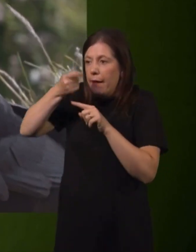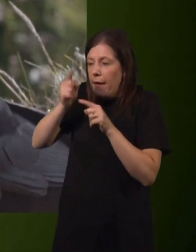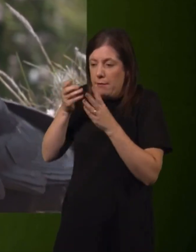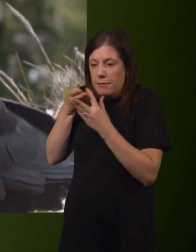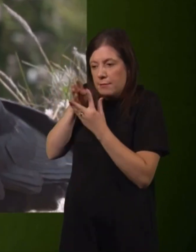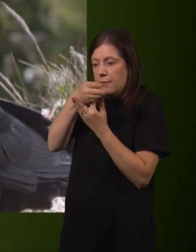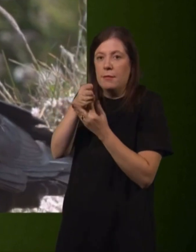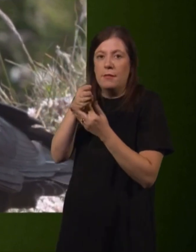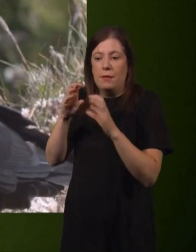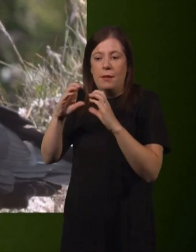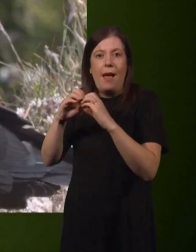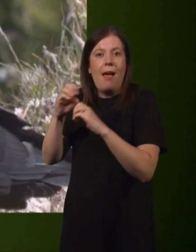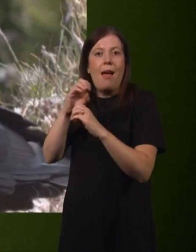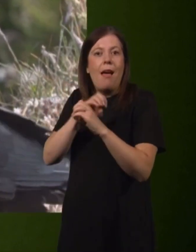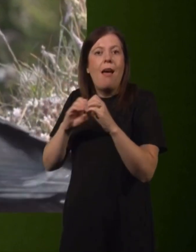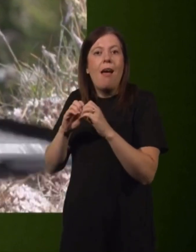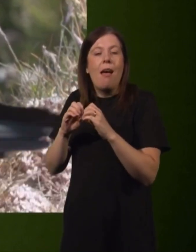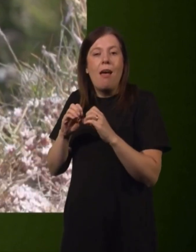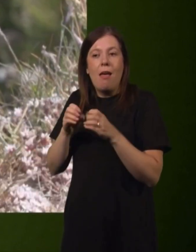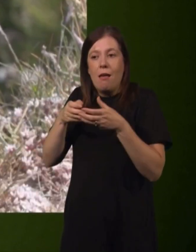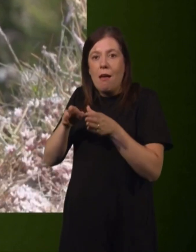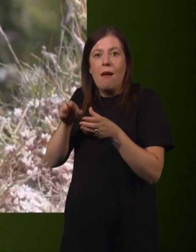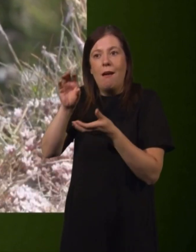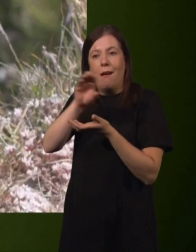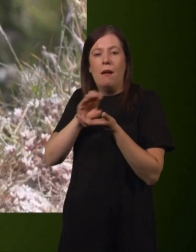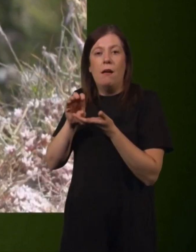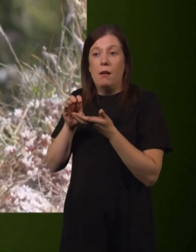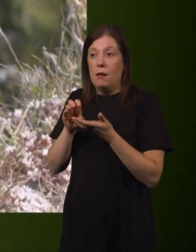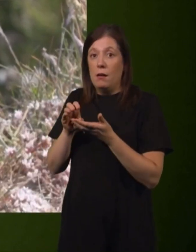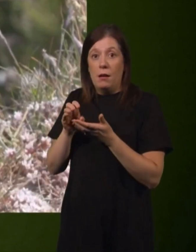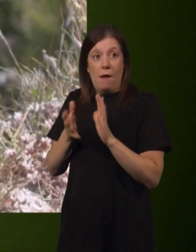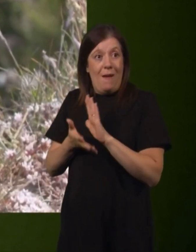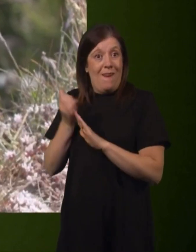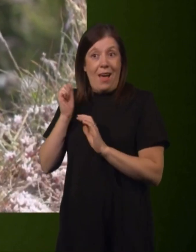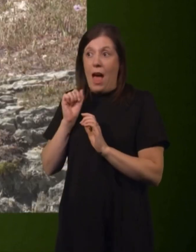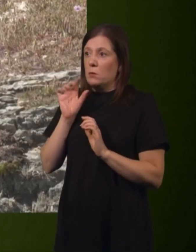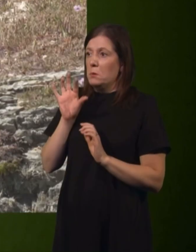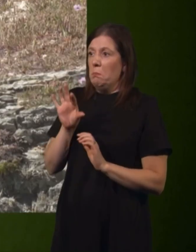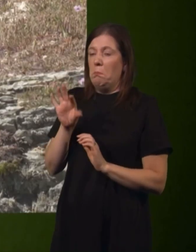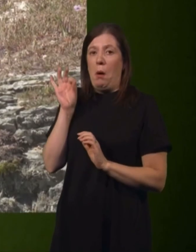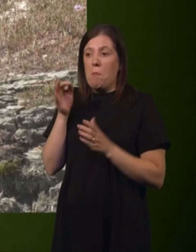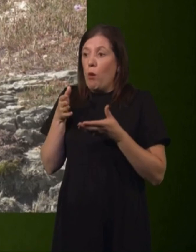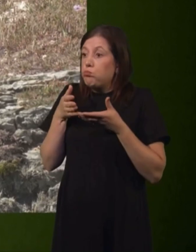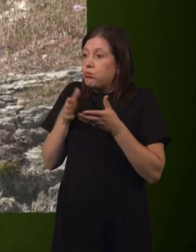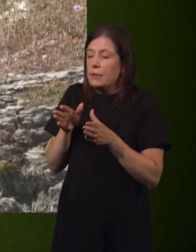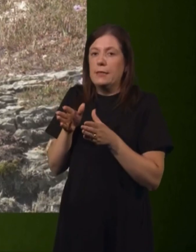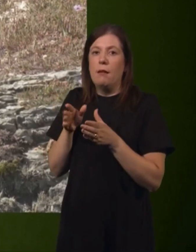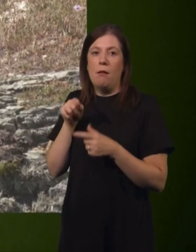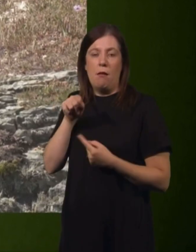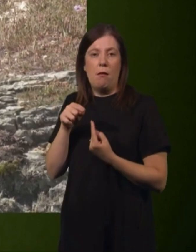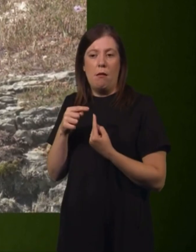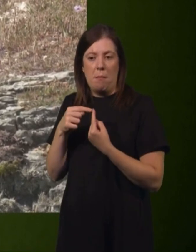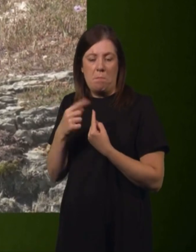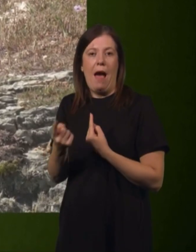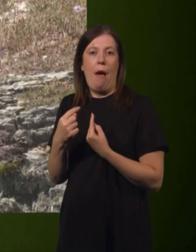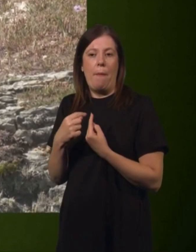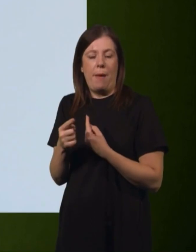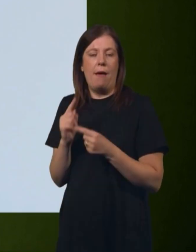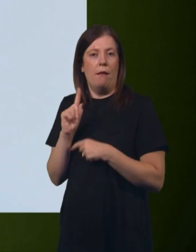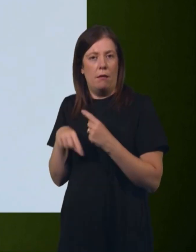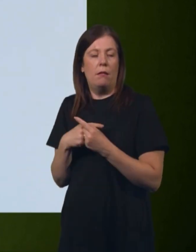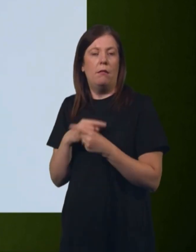rocky ledges and on the cliffs here. And once they've found a good nesting site and bred successfully, they'll start to return to that same